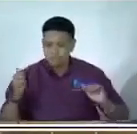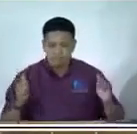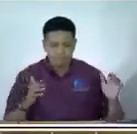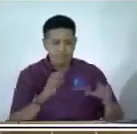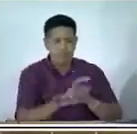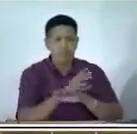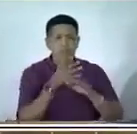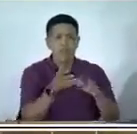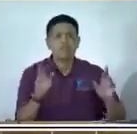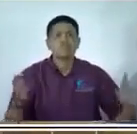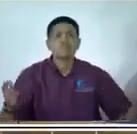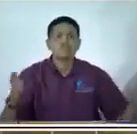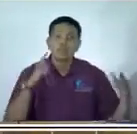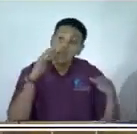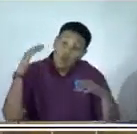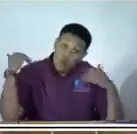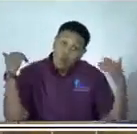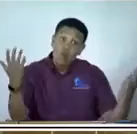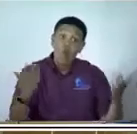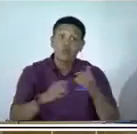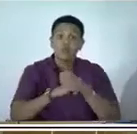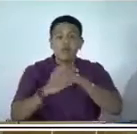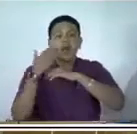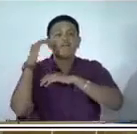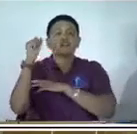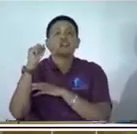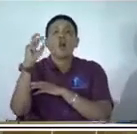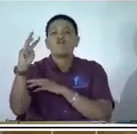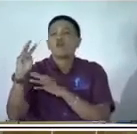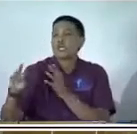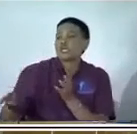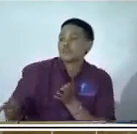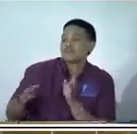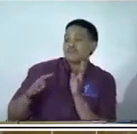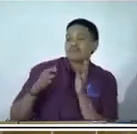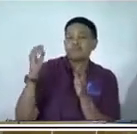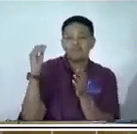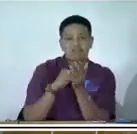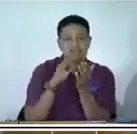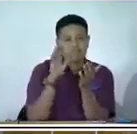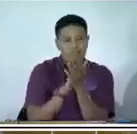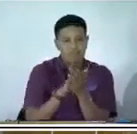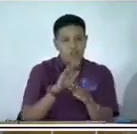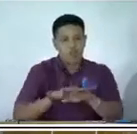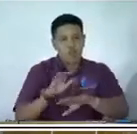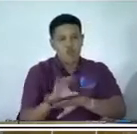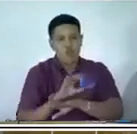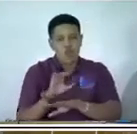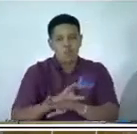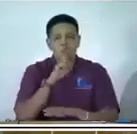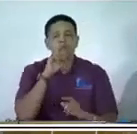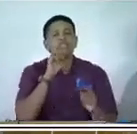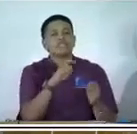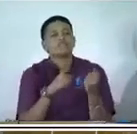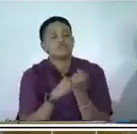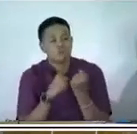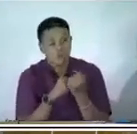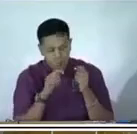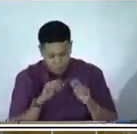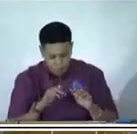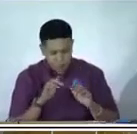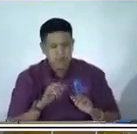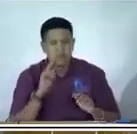to market after that for the software to be placed for the hardware to give the support in order for the